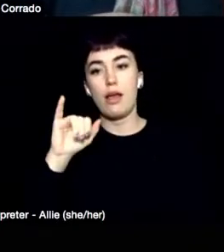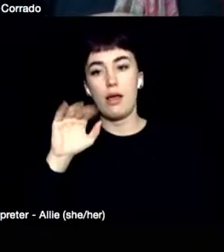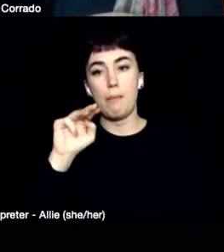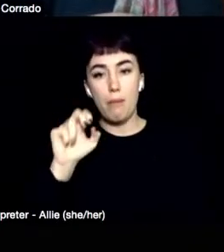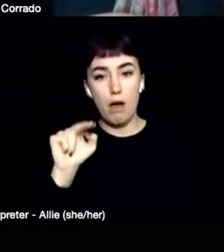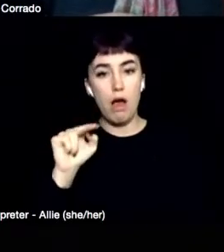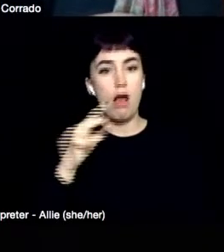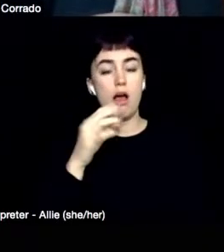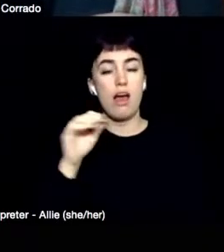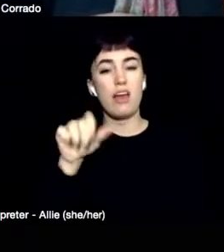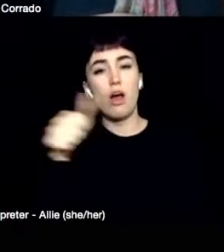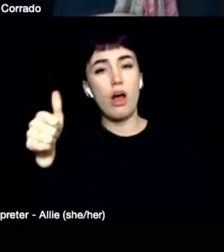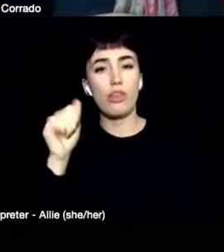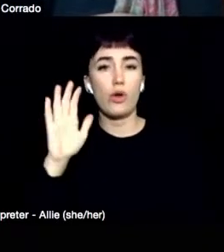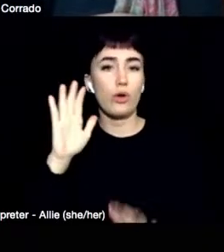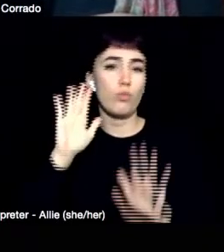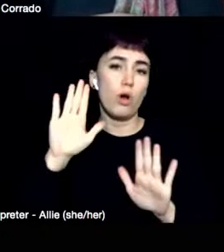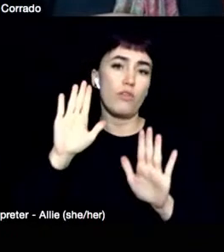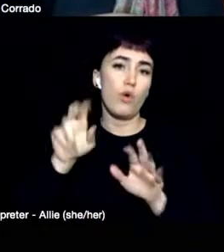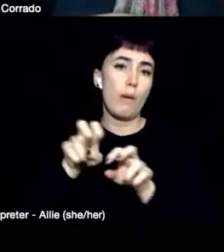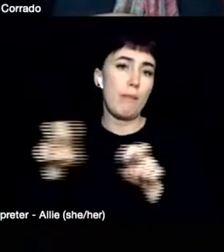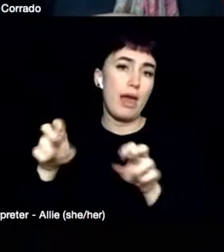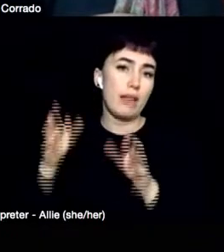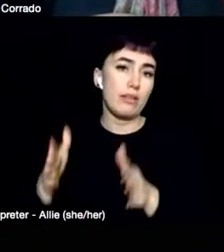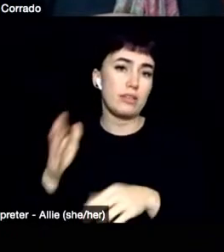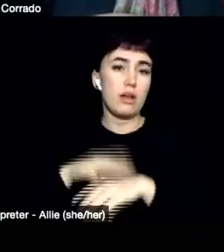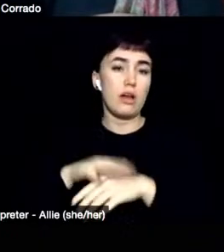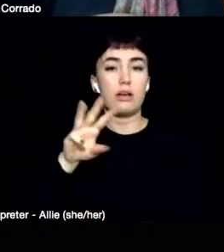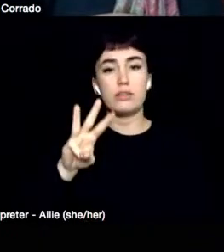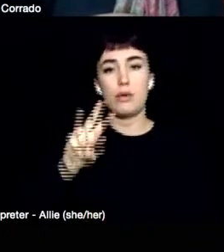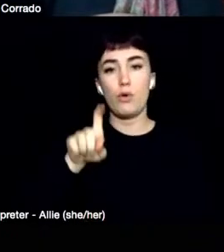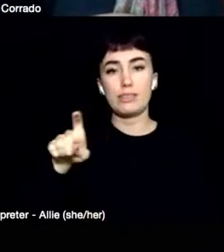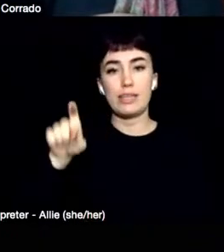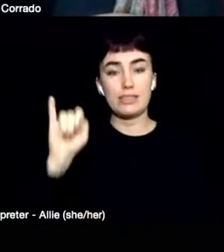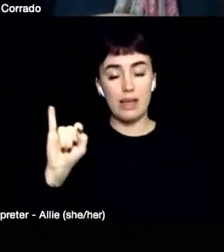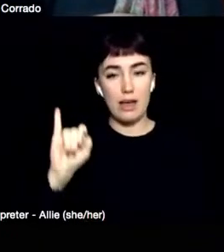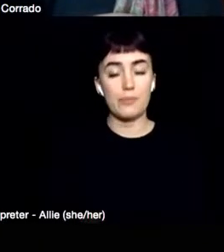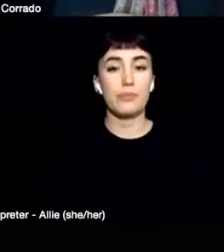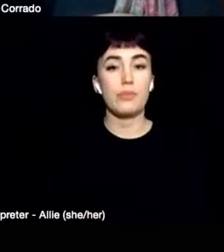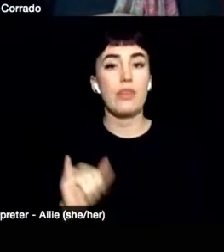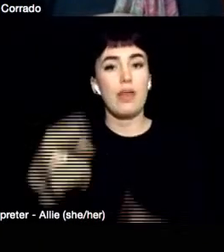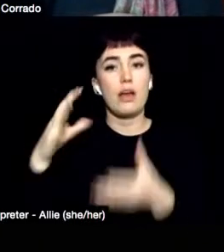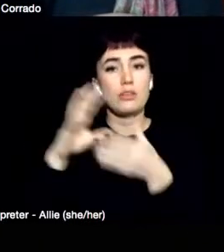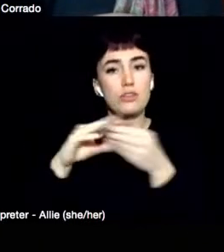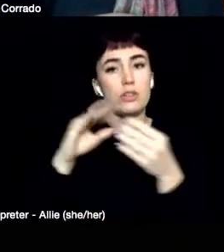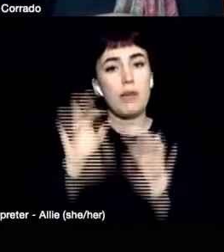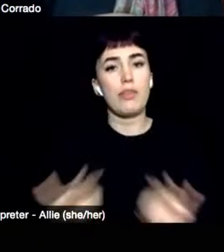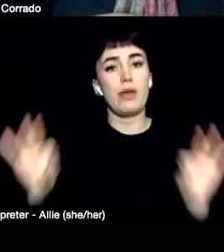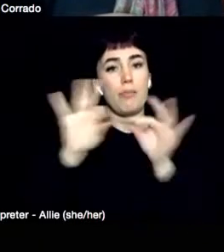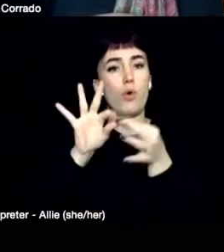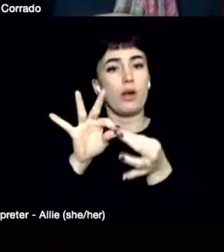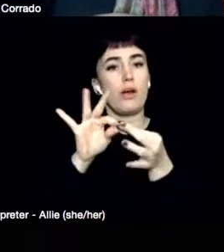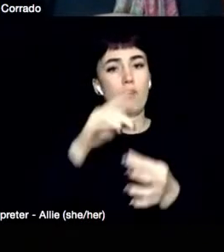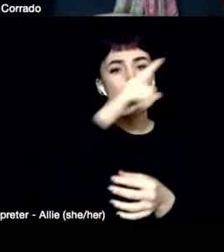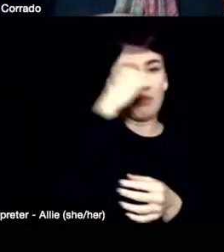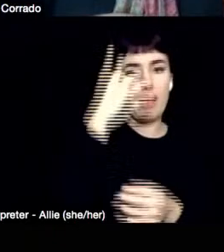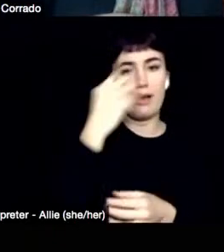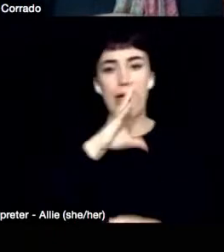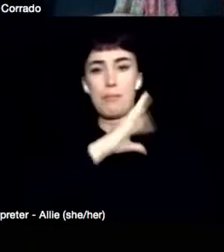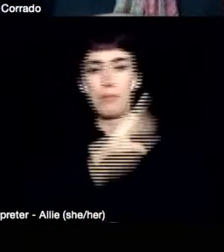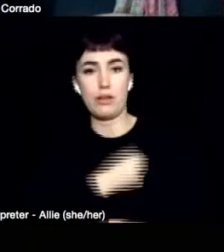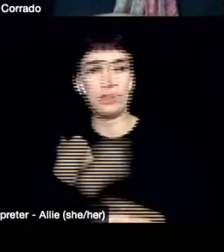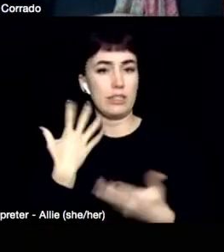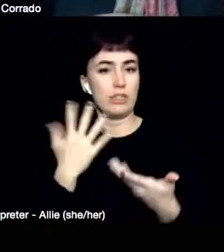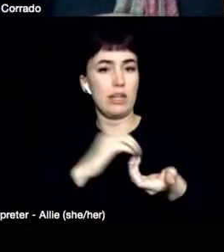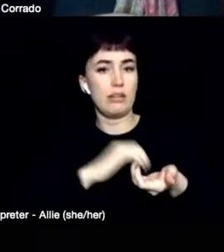as the other wonderful panelists on WXXI that talked about the important connections of Black and Palestinian